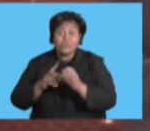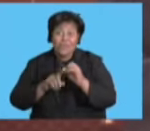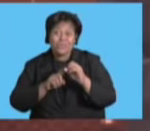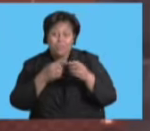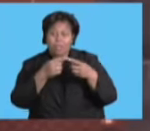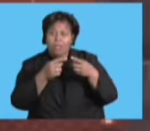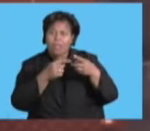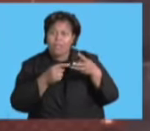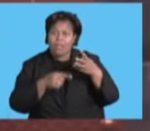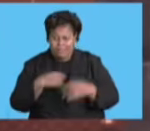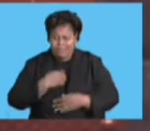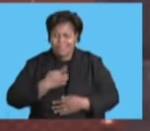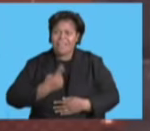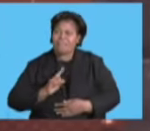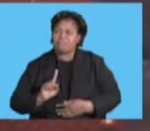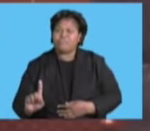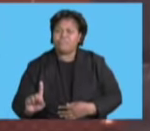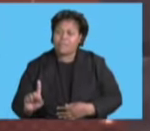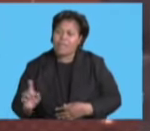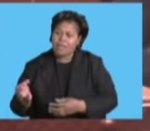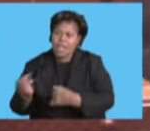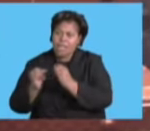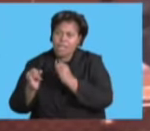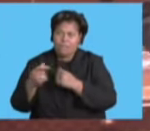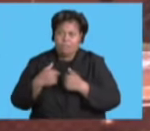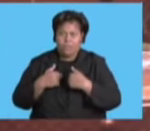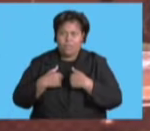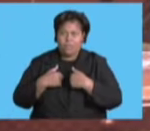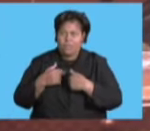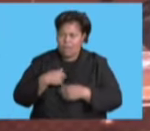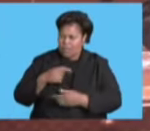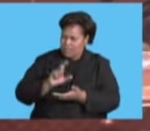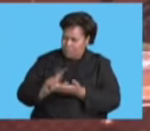committee myself, I could clearly see how desperate